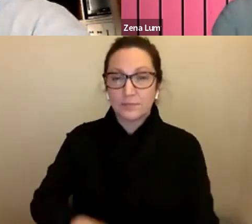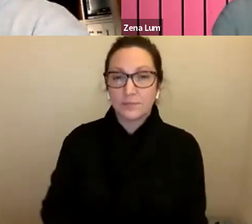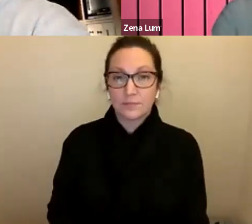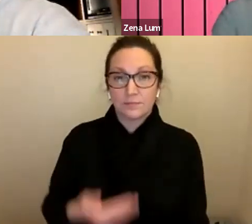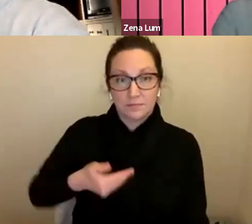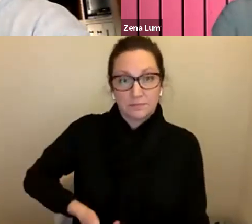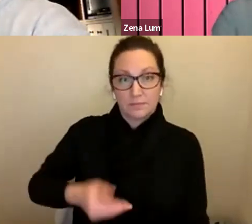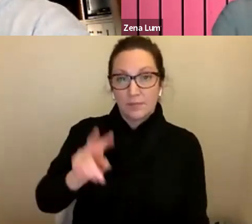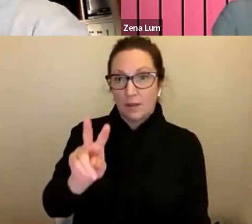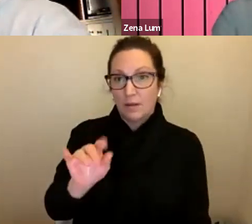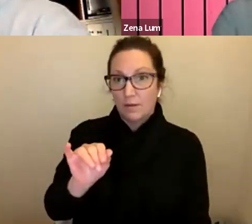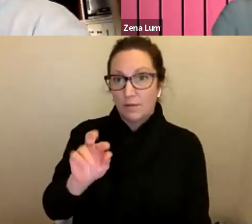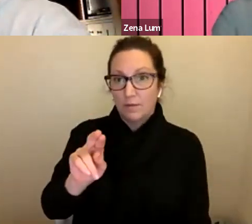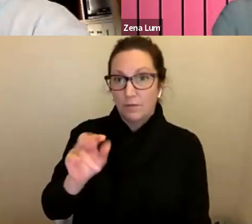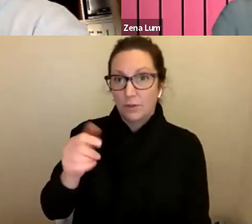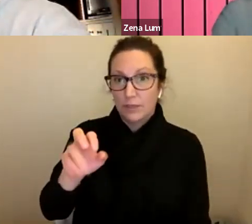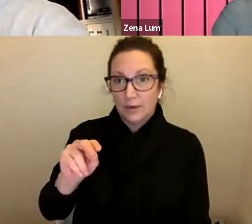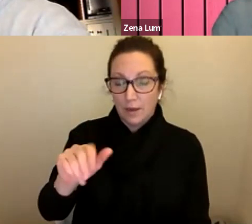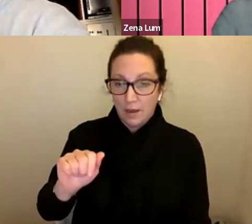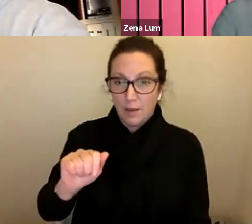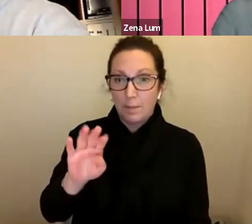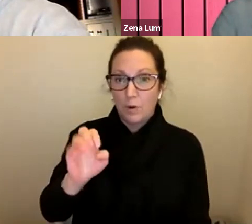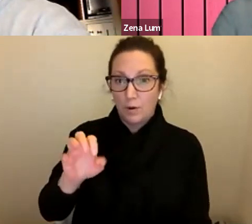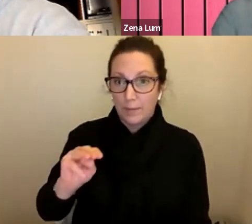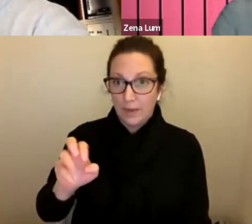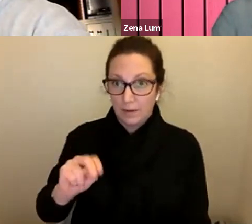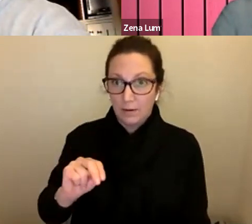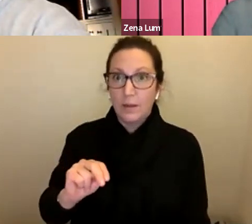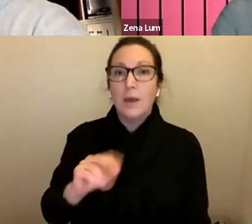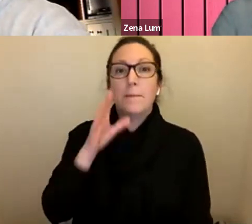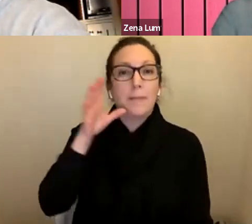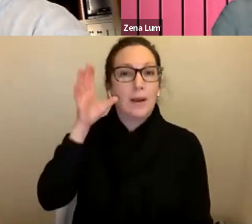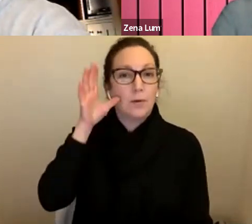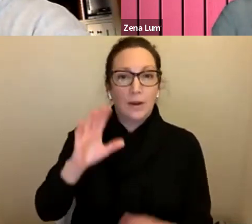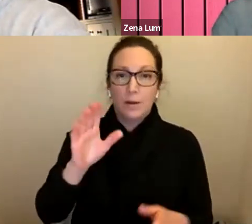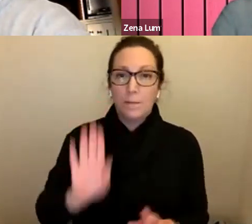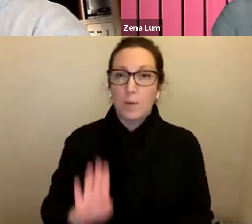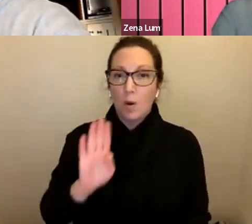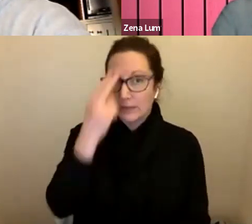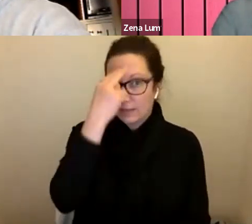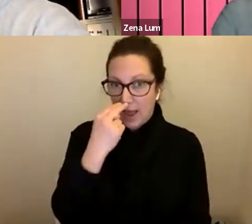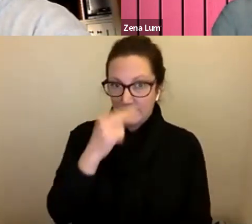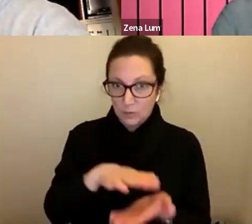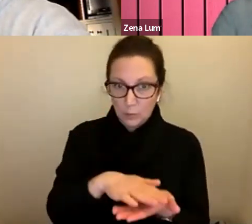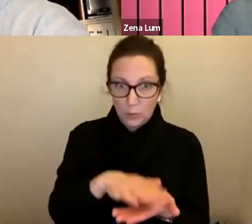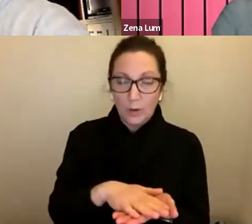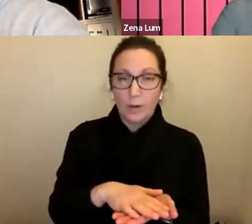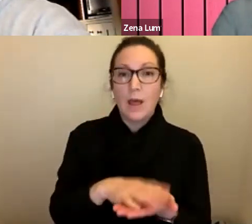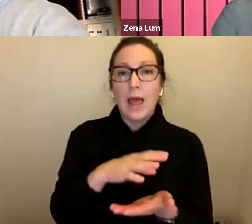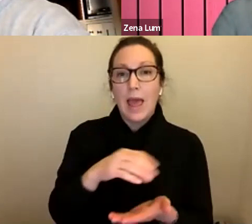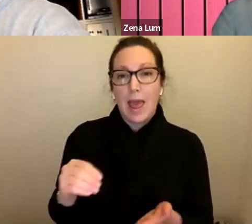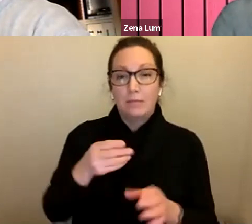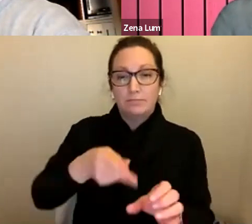Virginia Berman, a parent at Boston Latin School and co-chair of Families for Equity and Diversity, which works to help create a